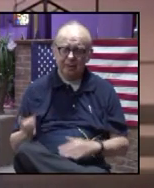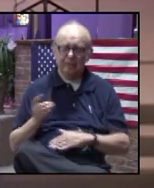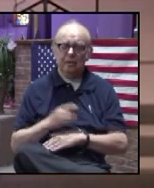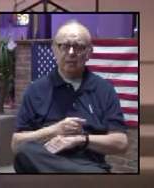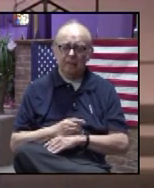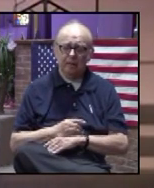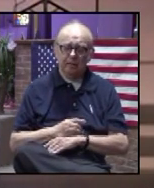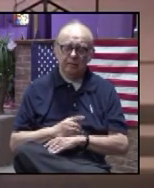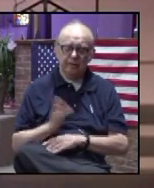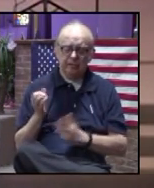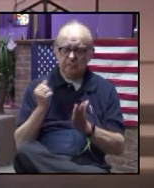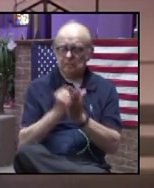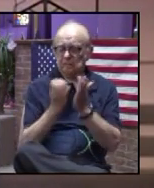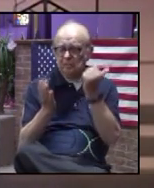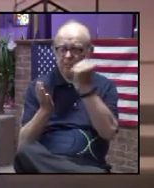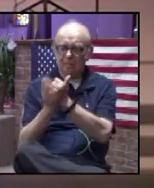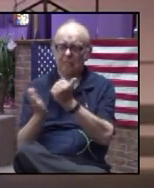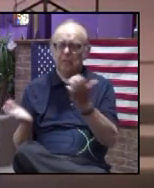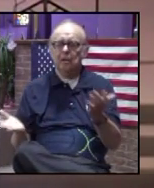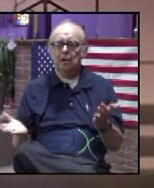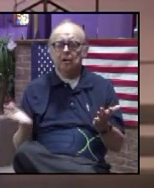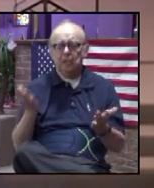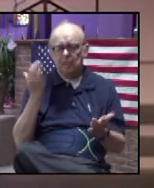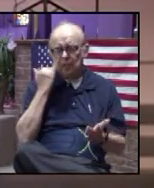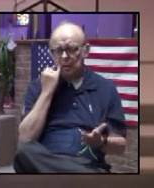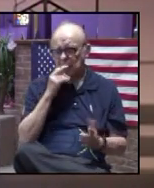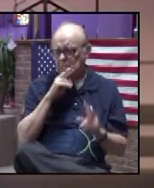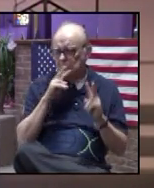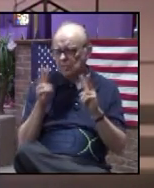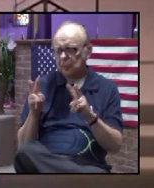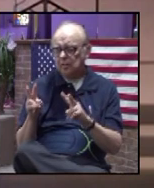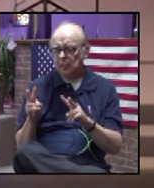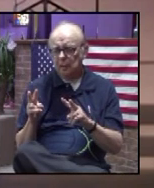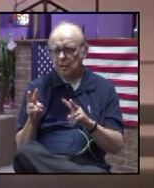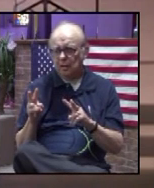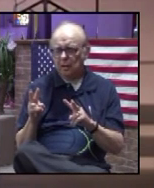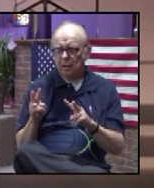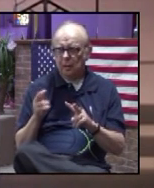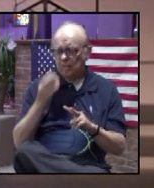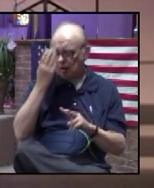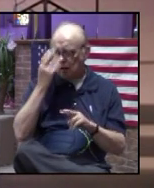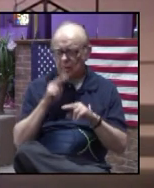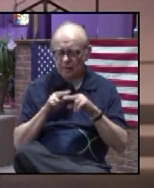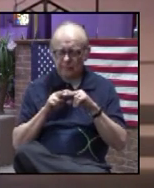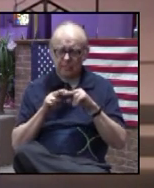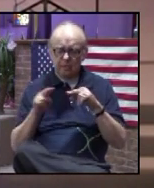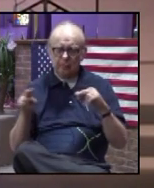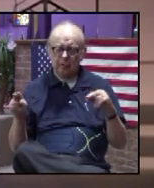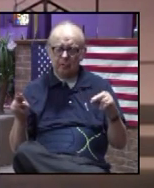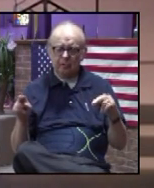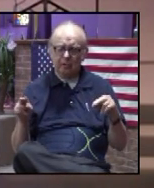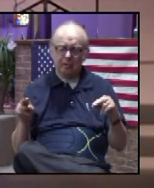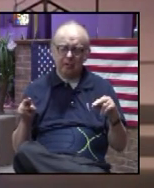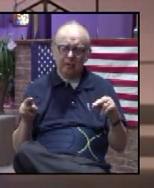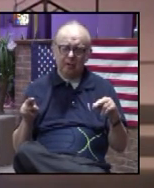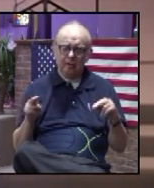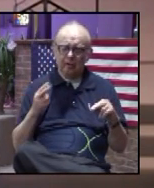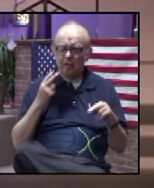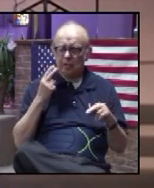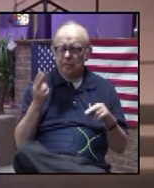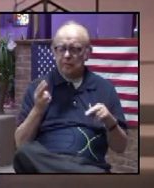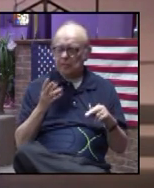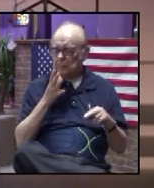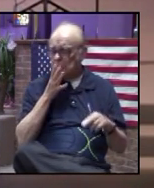was being crucified, and if you were to look on the front row, you would see the